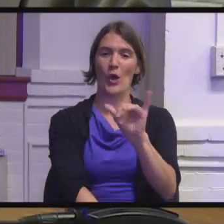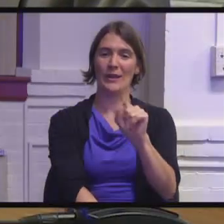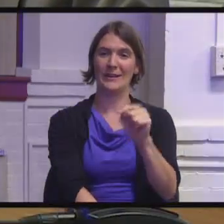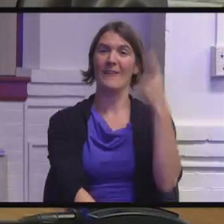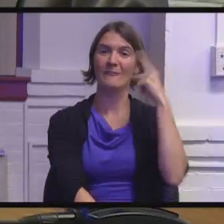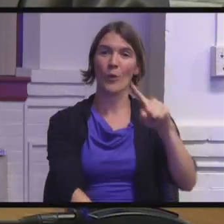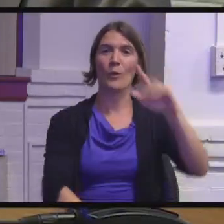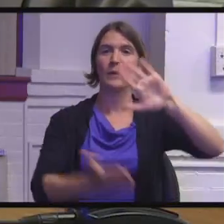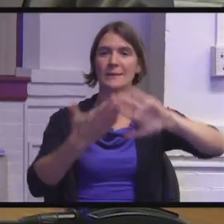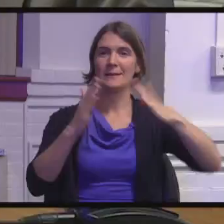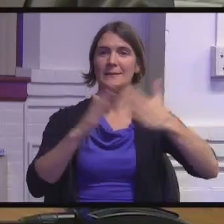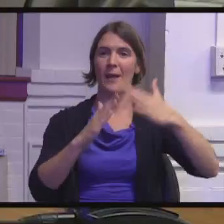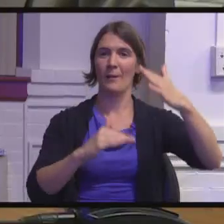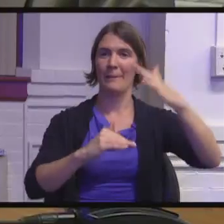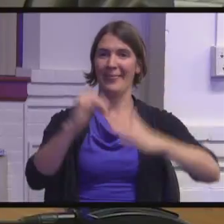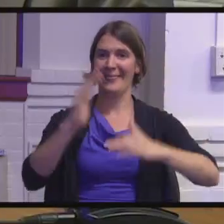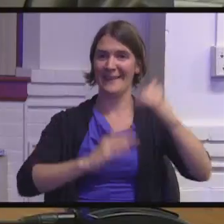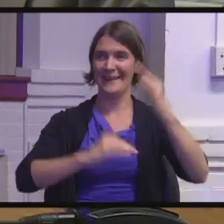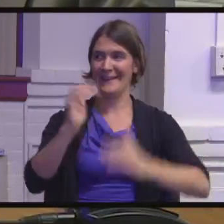the municipal buildings.